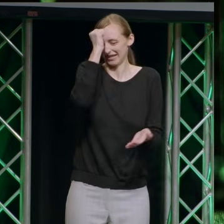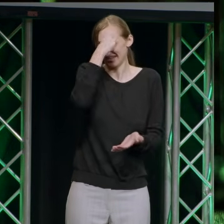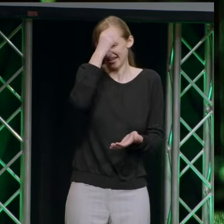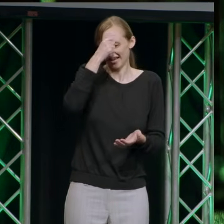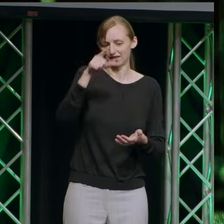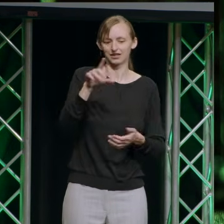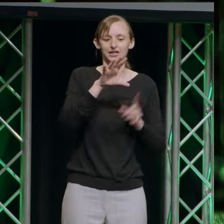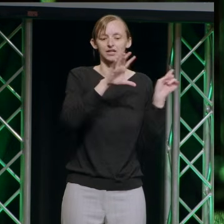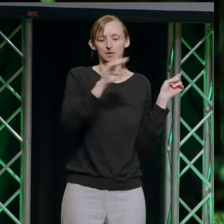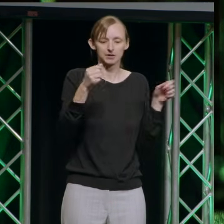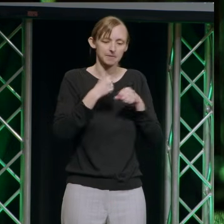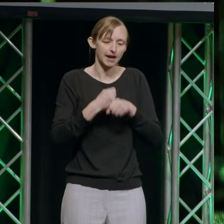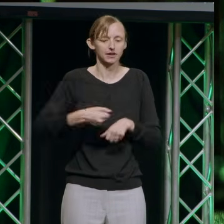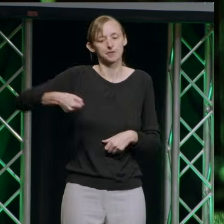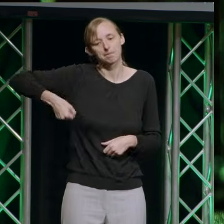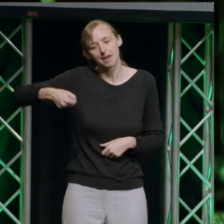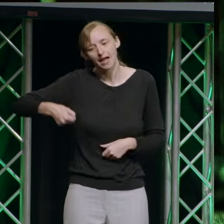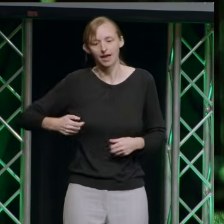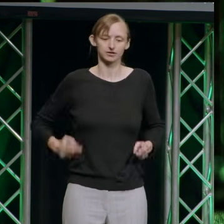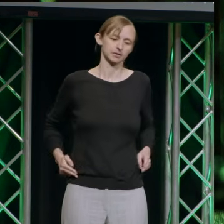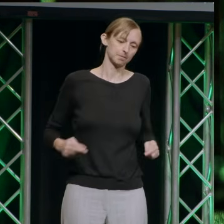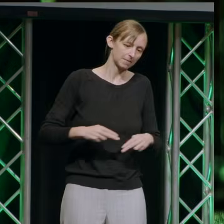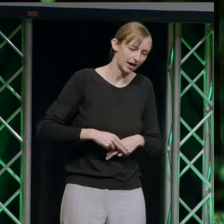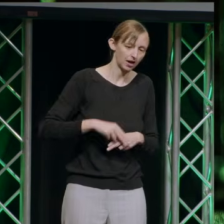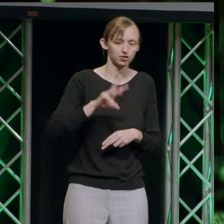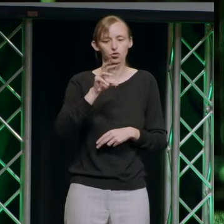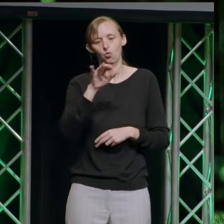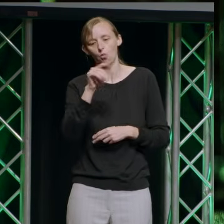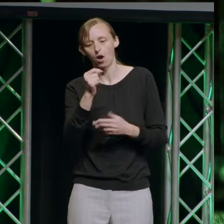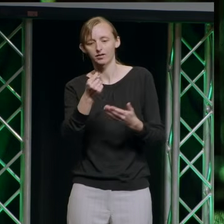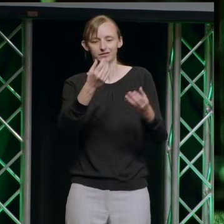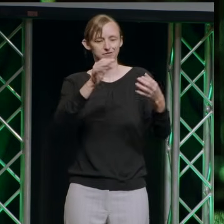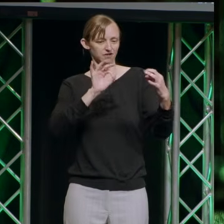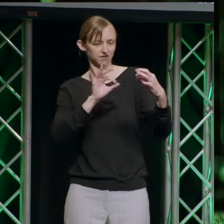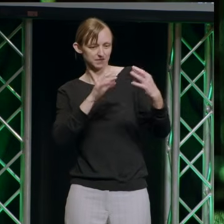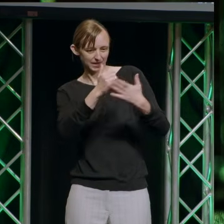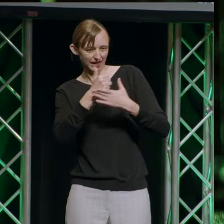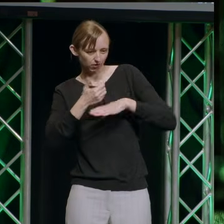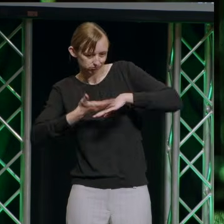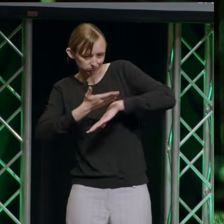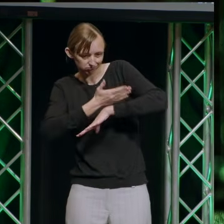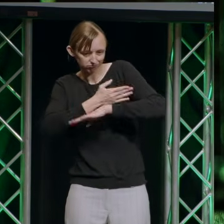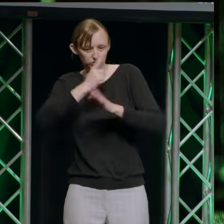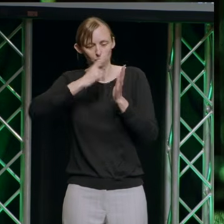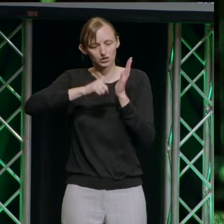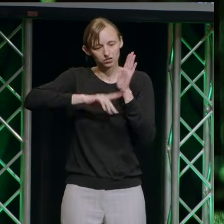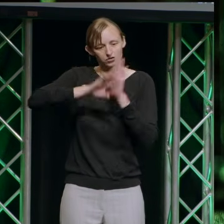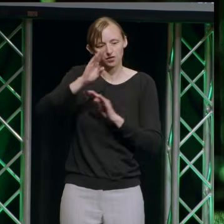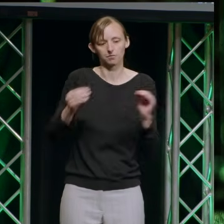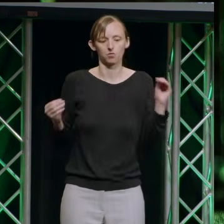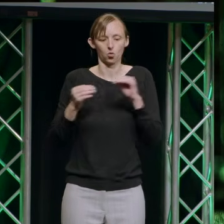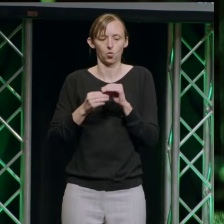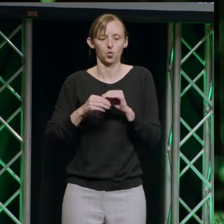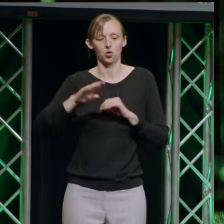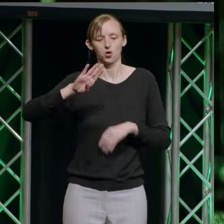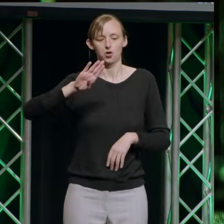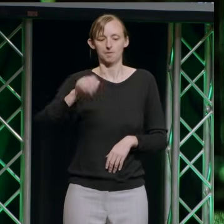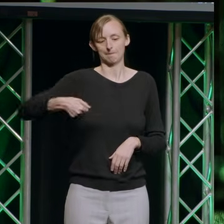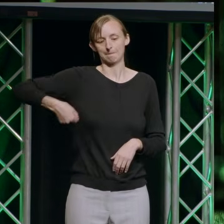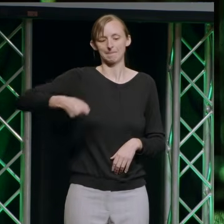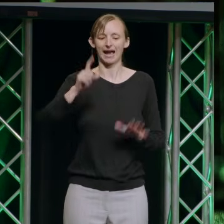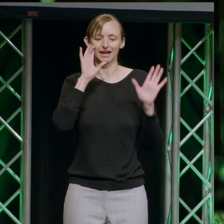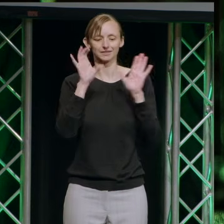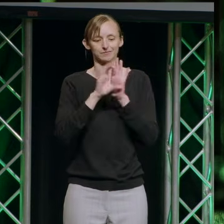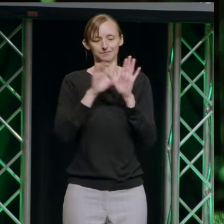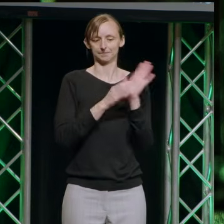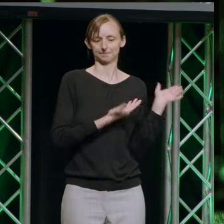and wallets, and giving us feedback to inform our R&D process. These are some images of the bags. And what we've realized